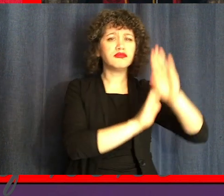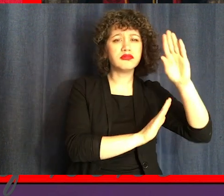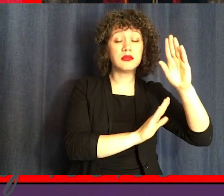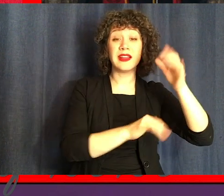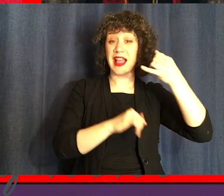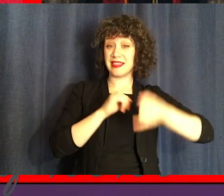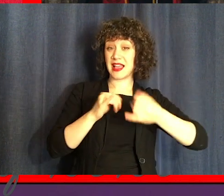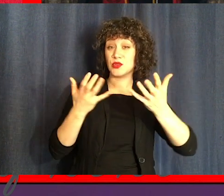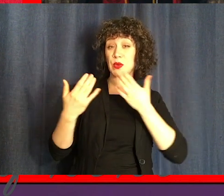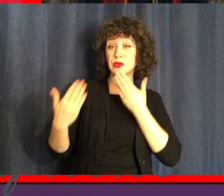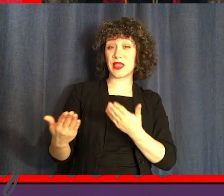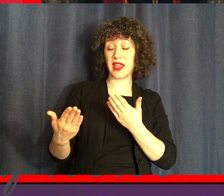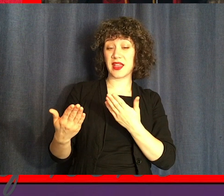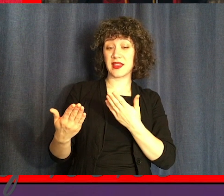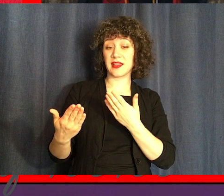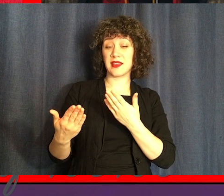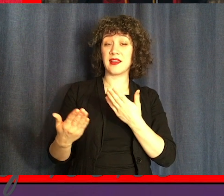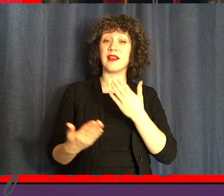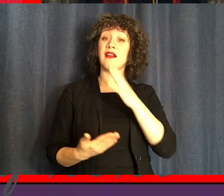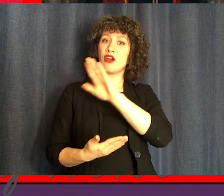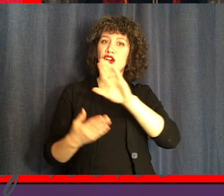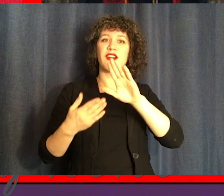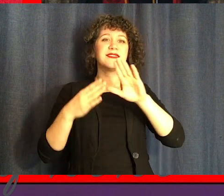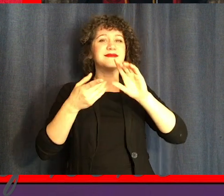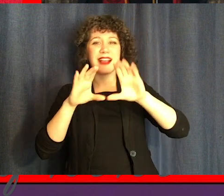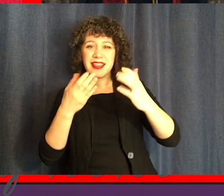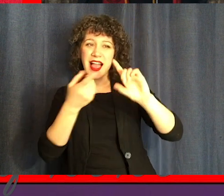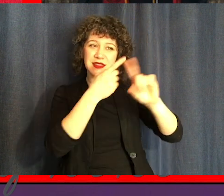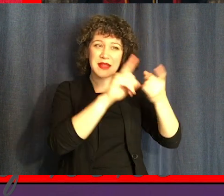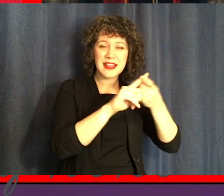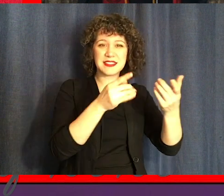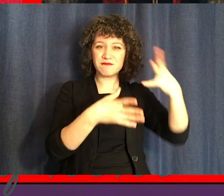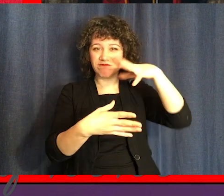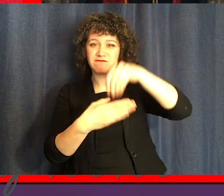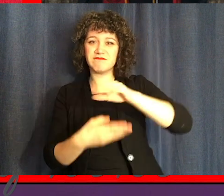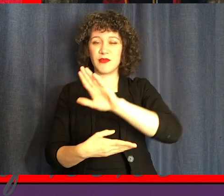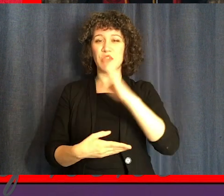her classmates for being part of her high school experience.